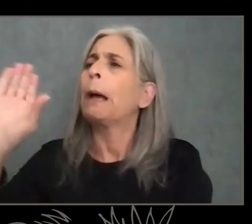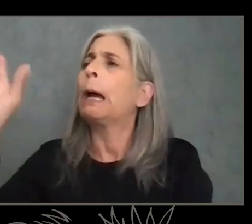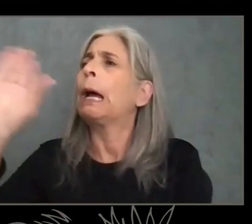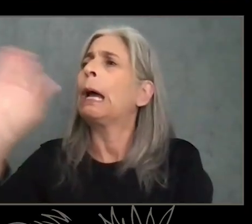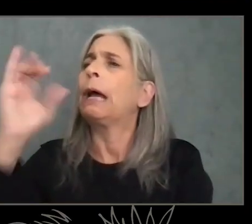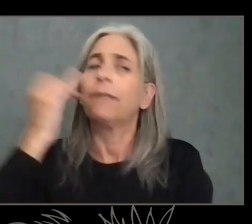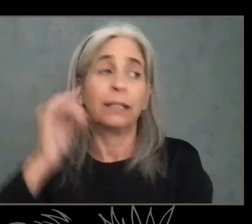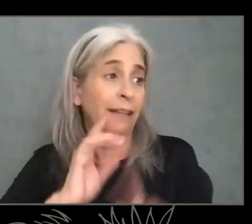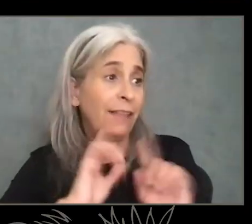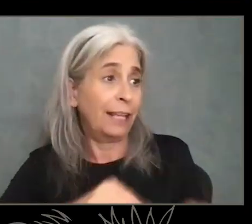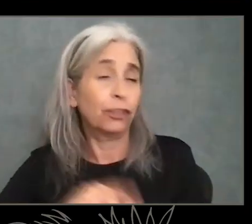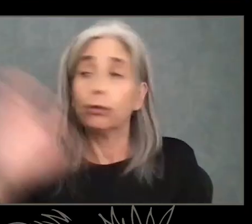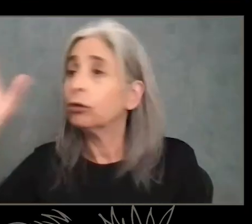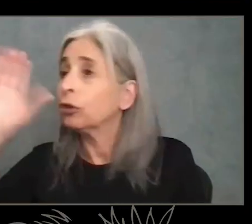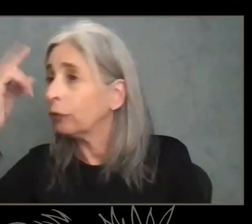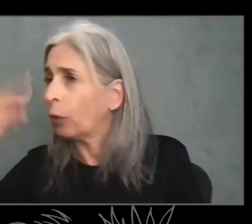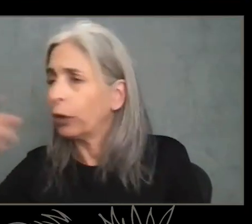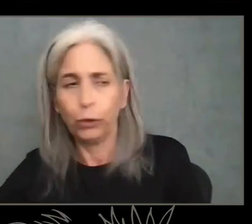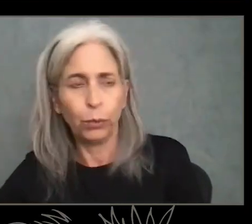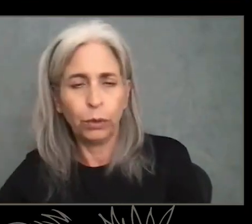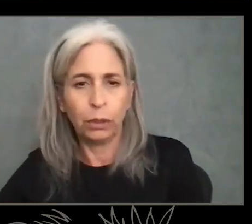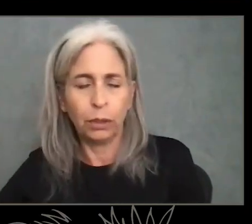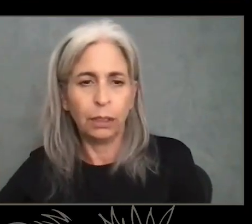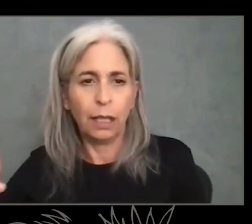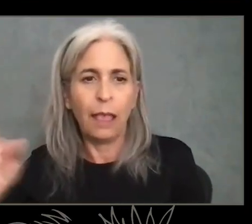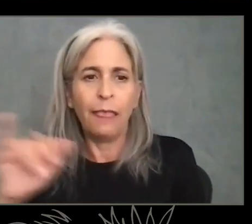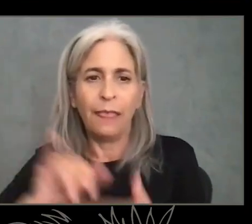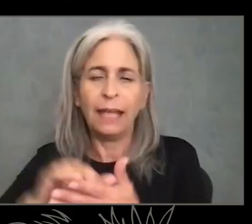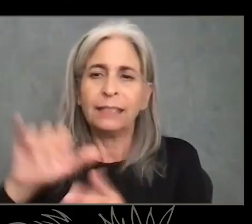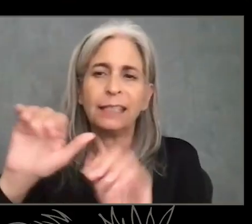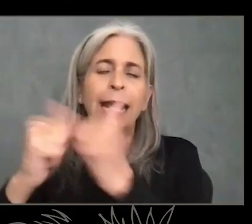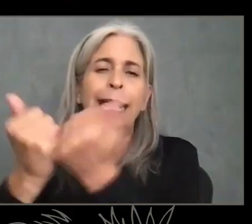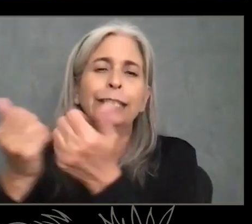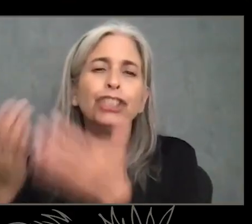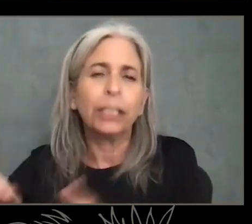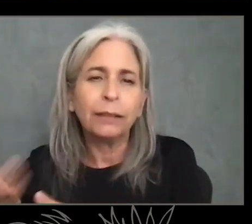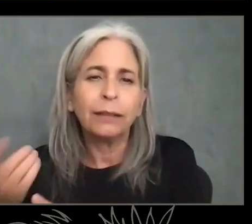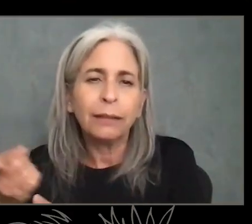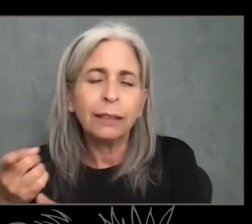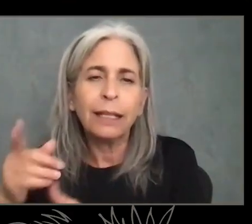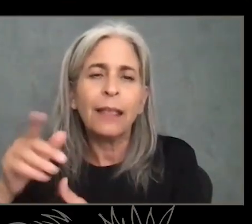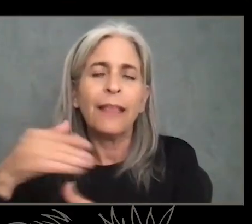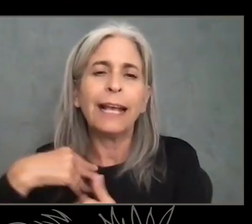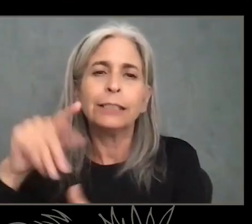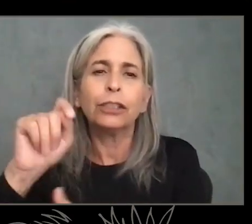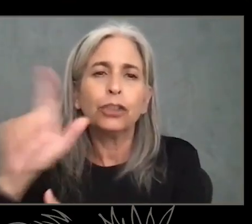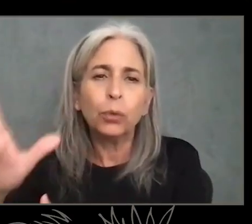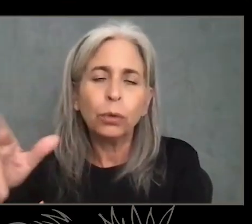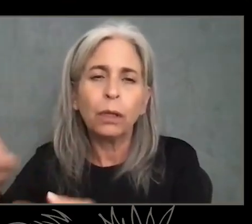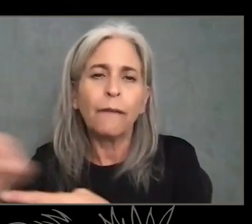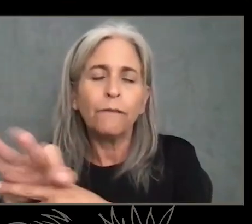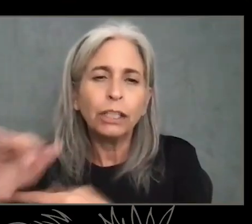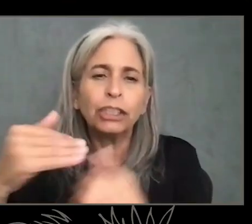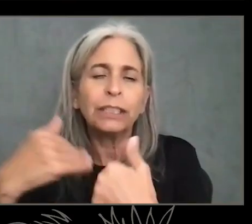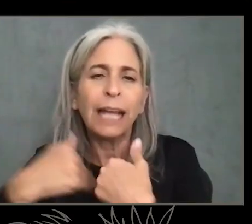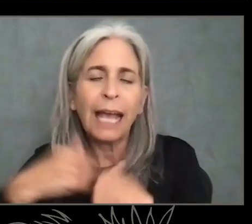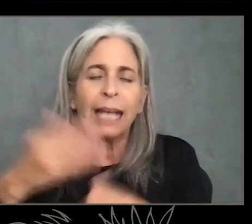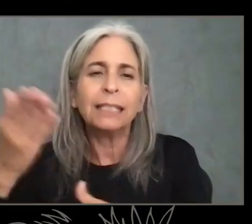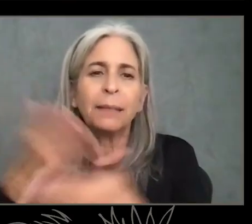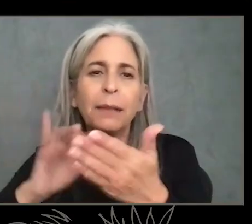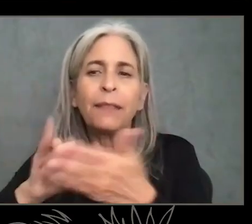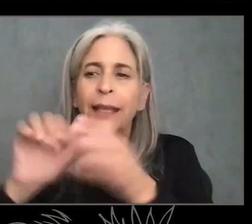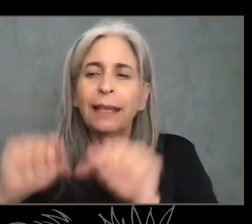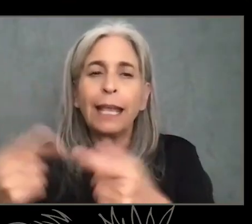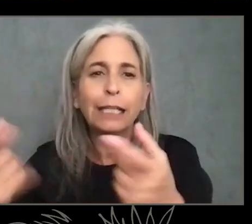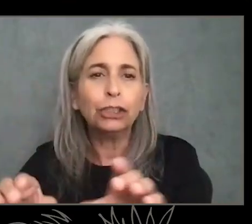doesn't have that answer right now. And that is basically an agent. An agent has a tool. An agent has a function. An agent has something that it can